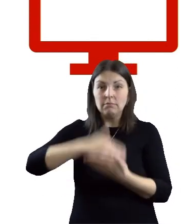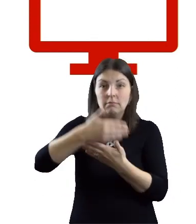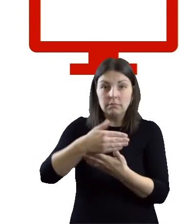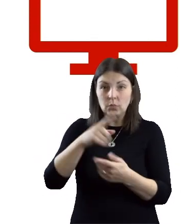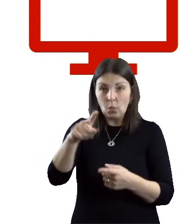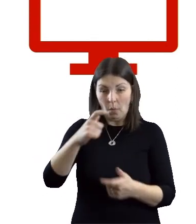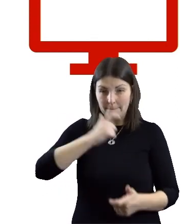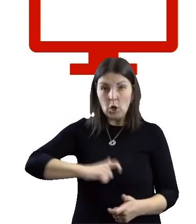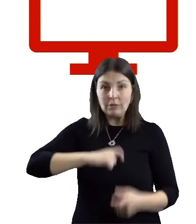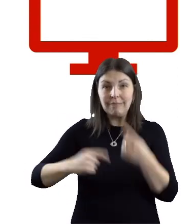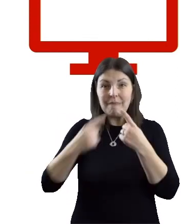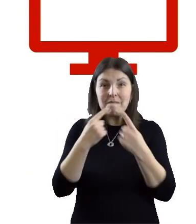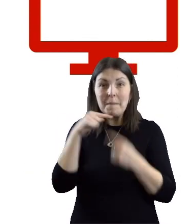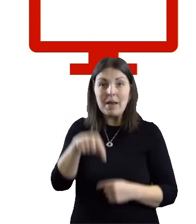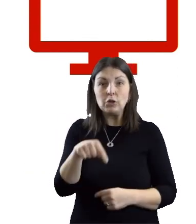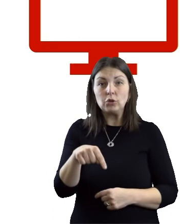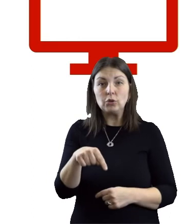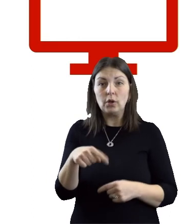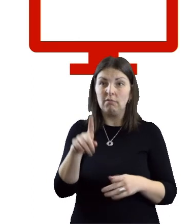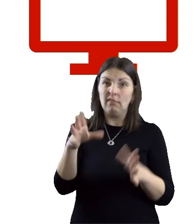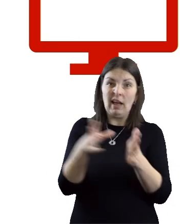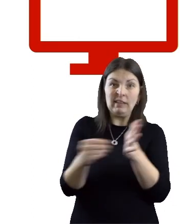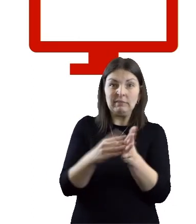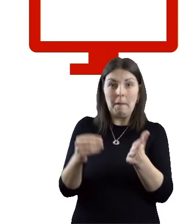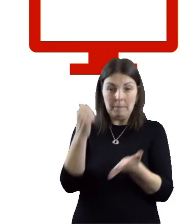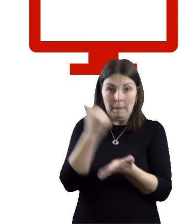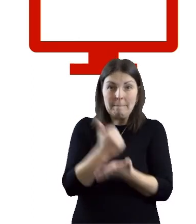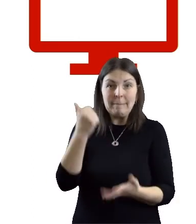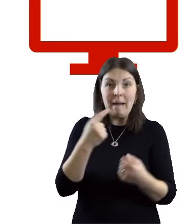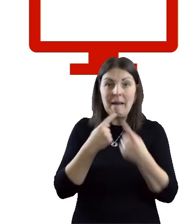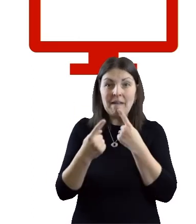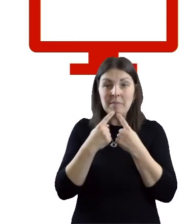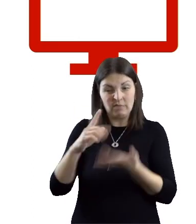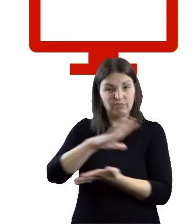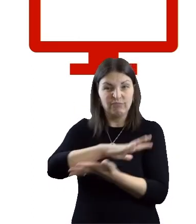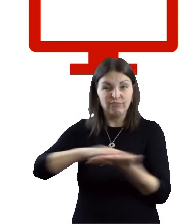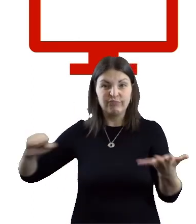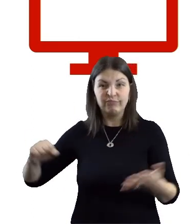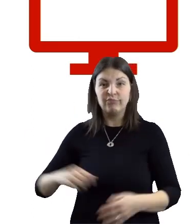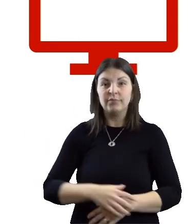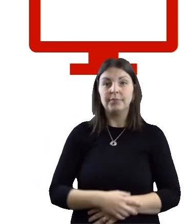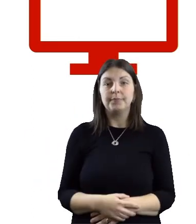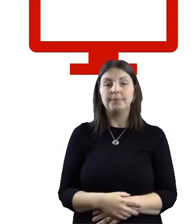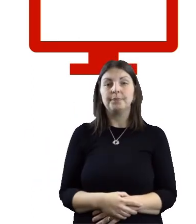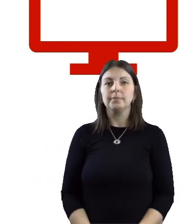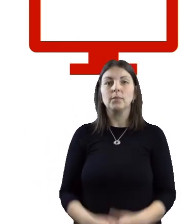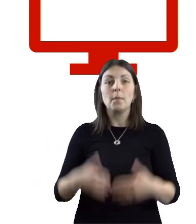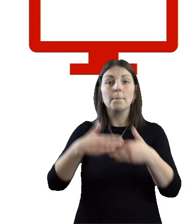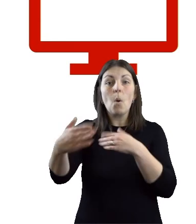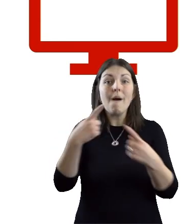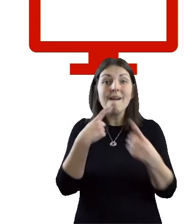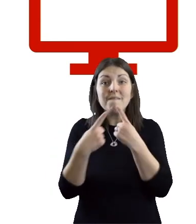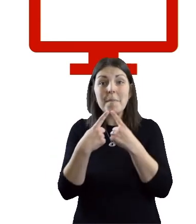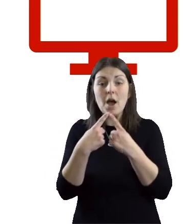personal details on your computer, like bank details, they can see it and potentially use it. For more information on this, go to